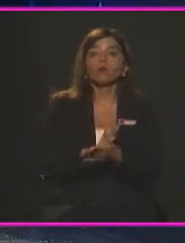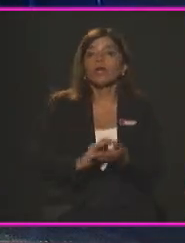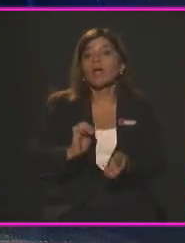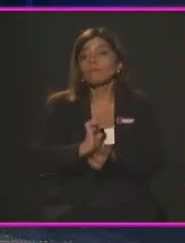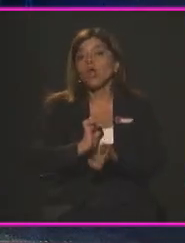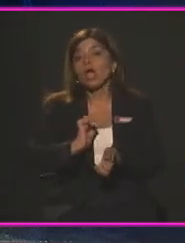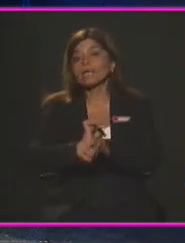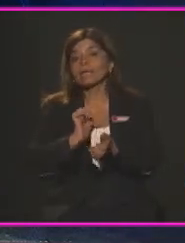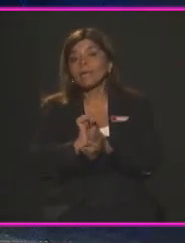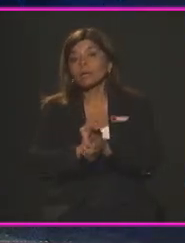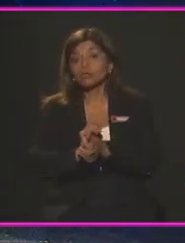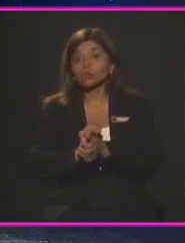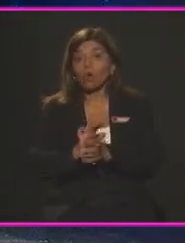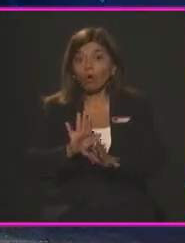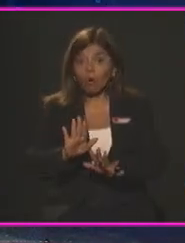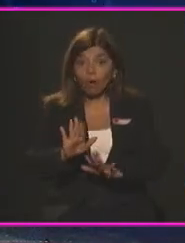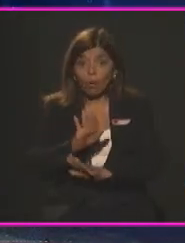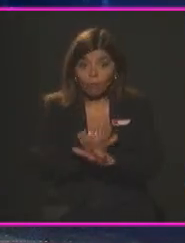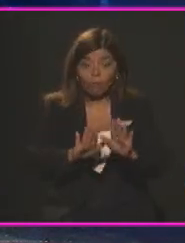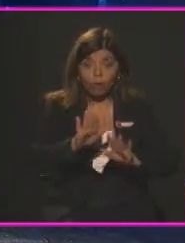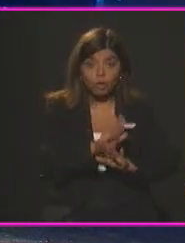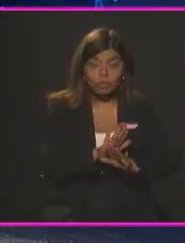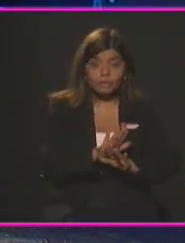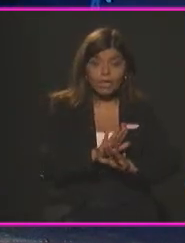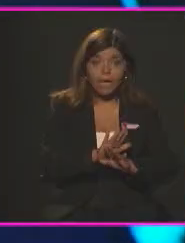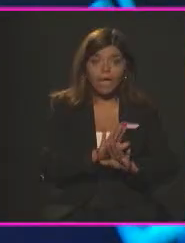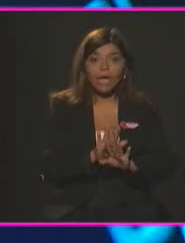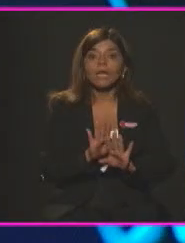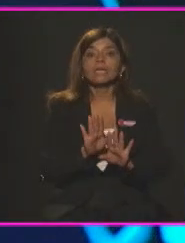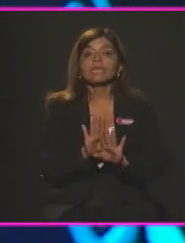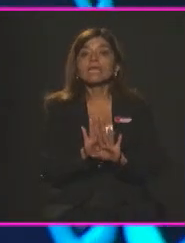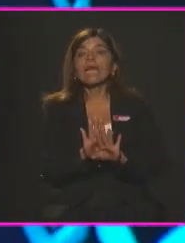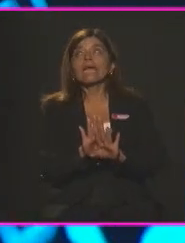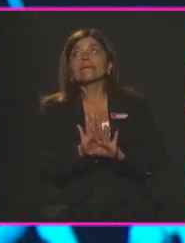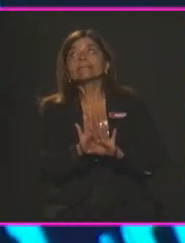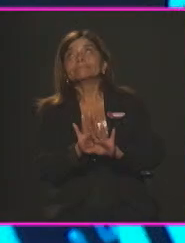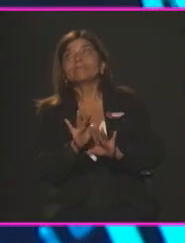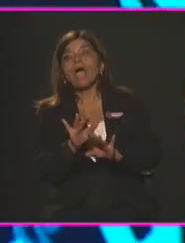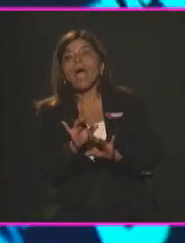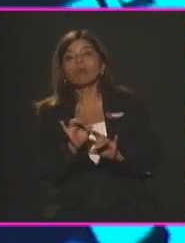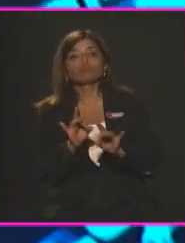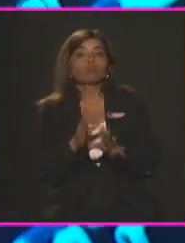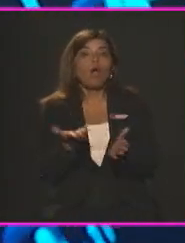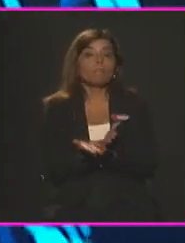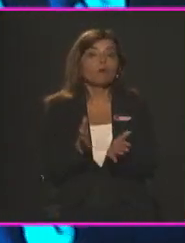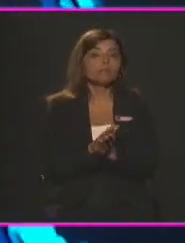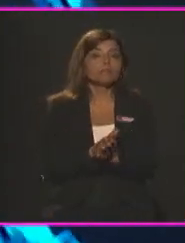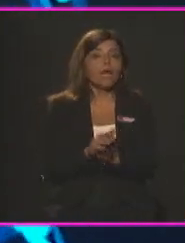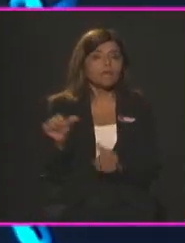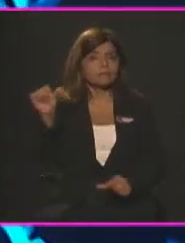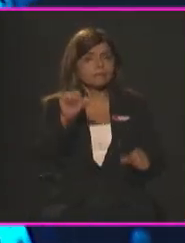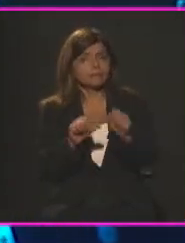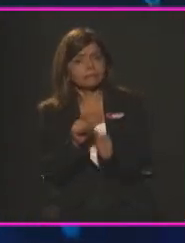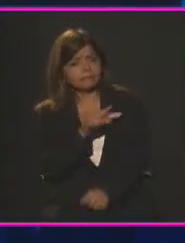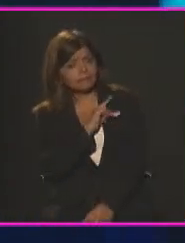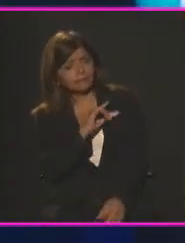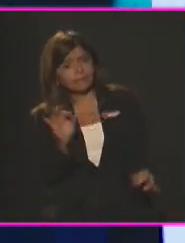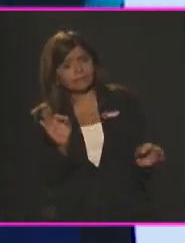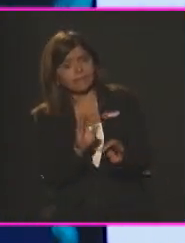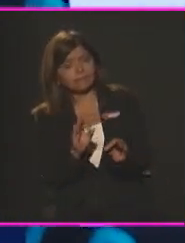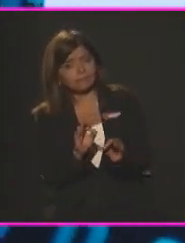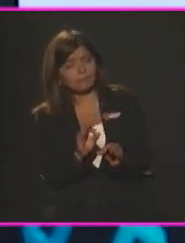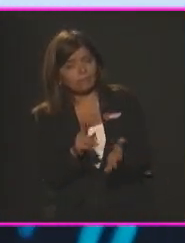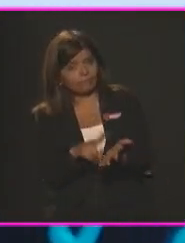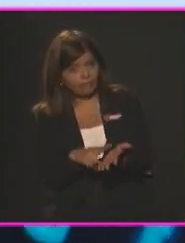says science. And that's great, right? Because why would science say something like that if it weren't true? Finally,